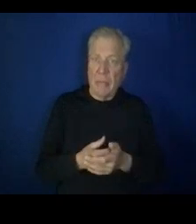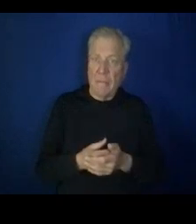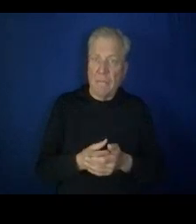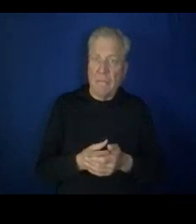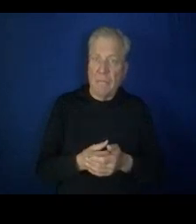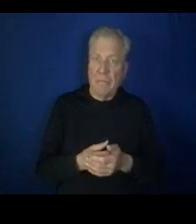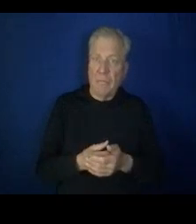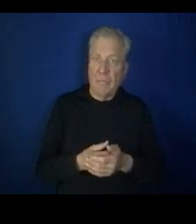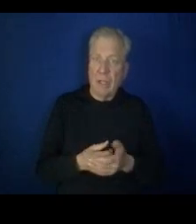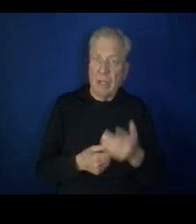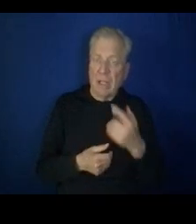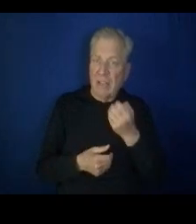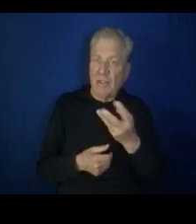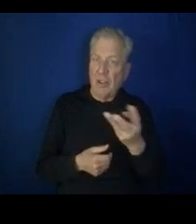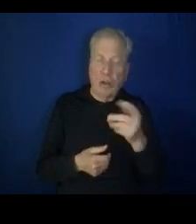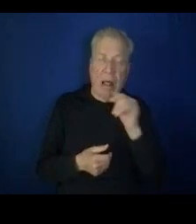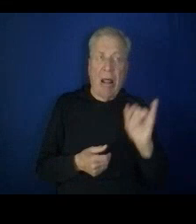There's a few. It's not like